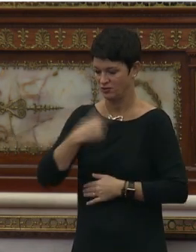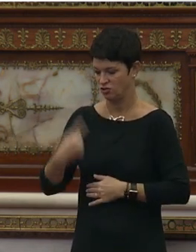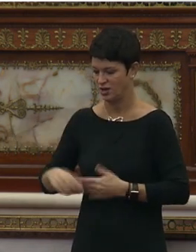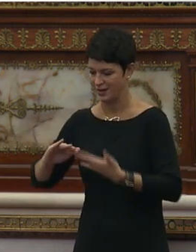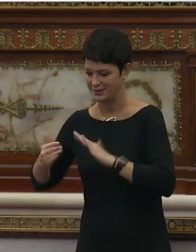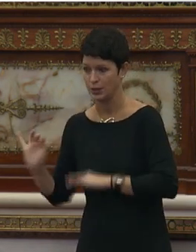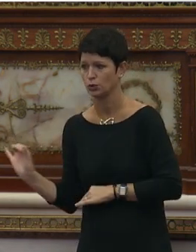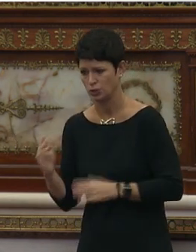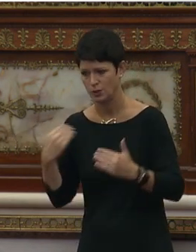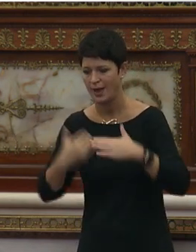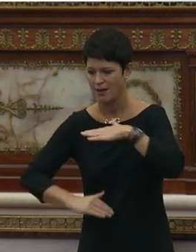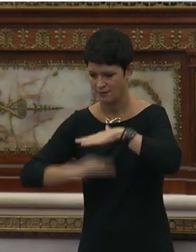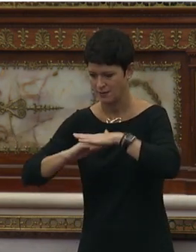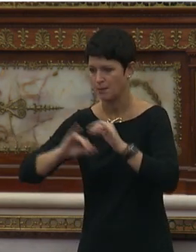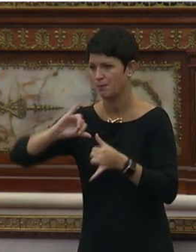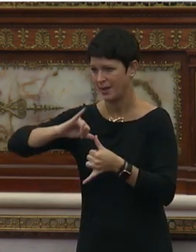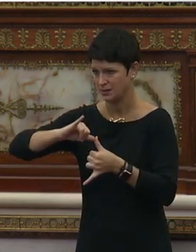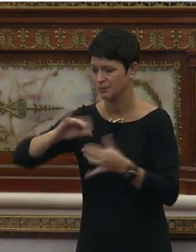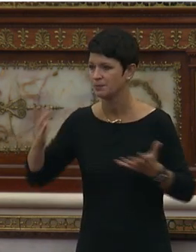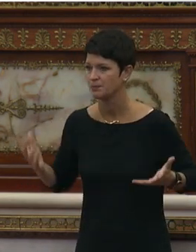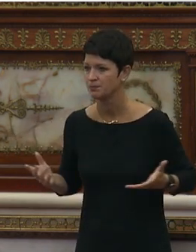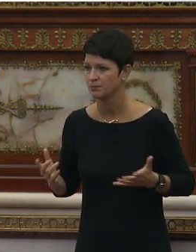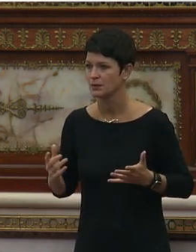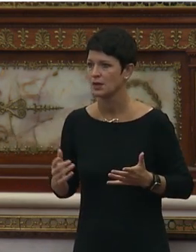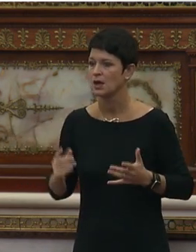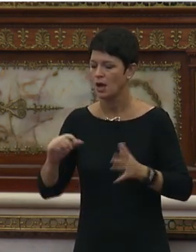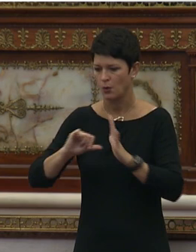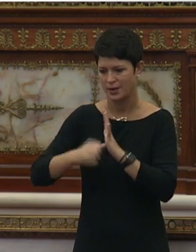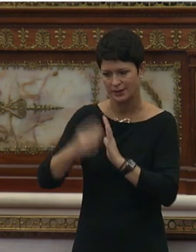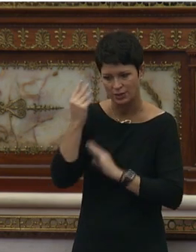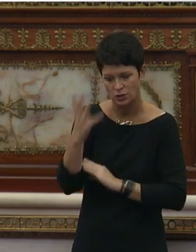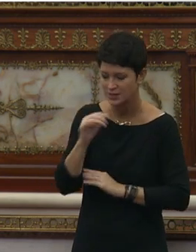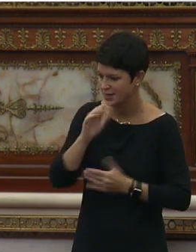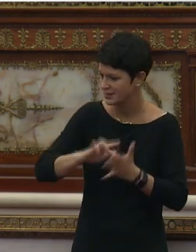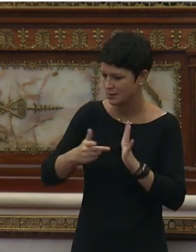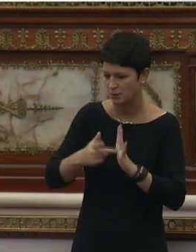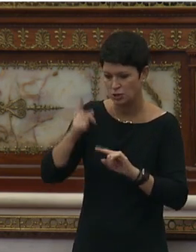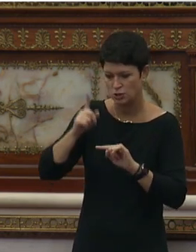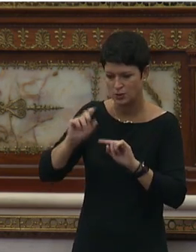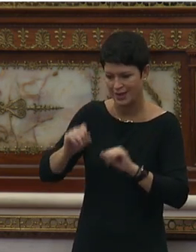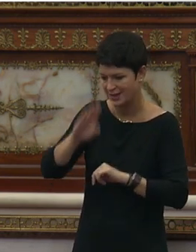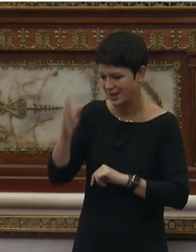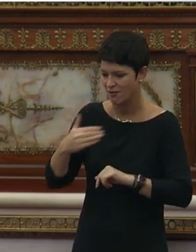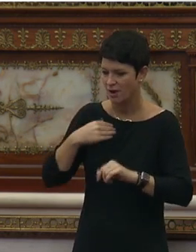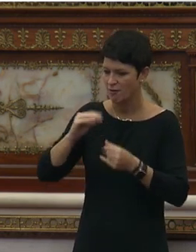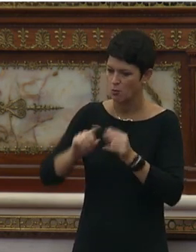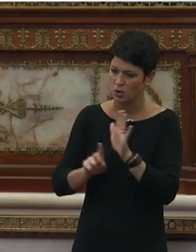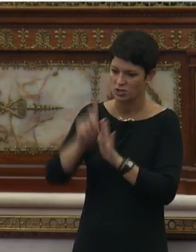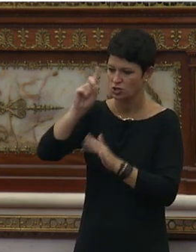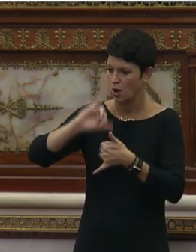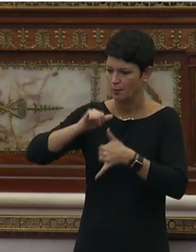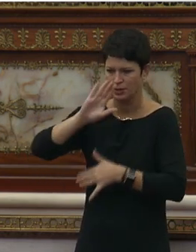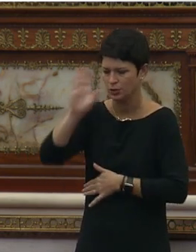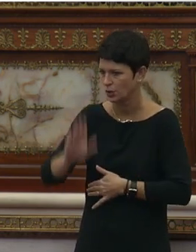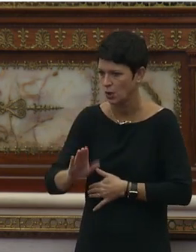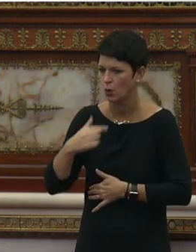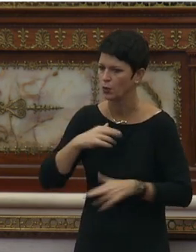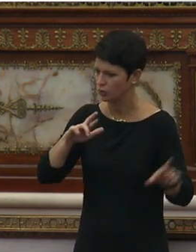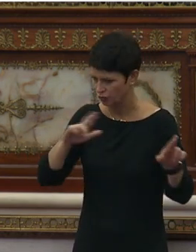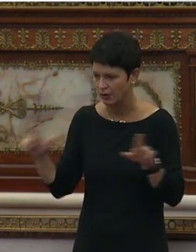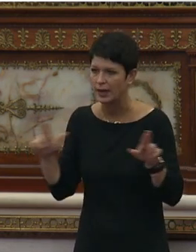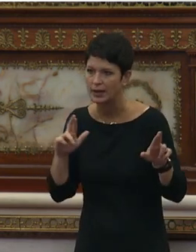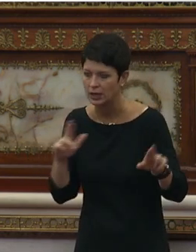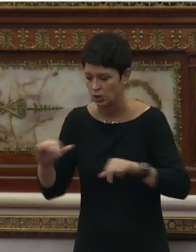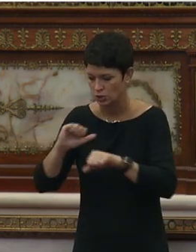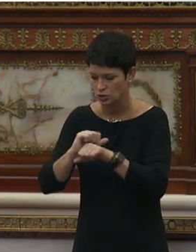and Philadelphia. Now, the height limit, I want to emphasize, doesn't mean that you can never have a taller building there. We stand ready